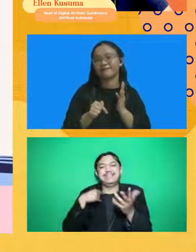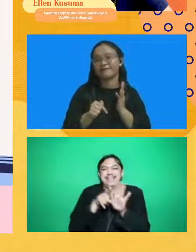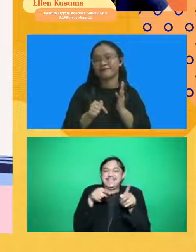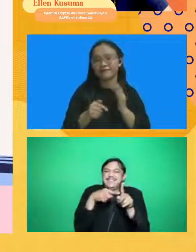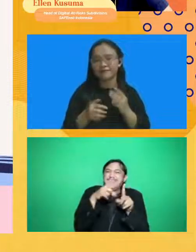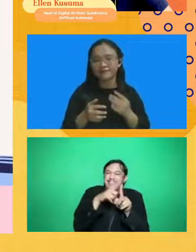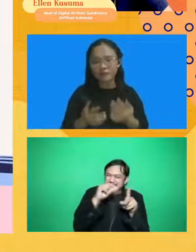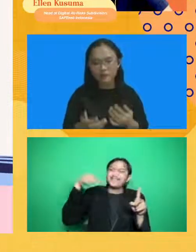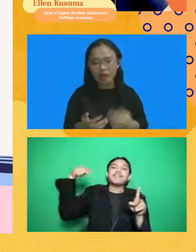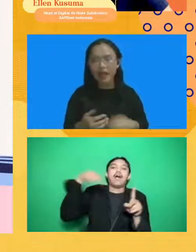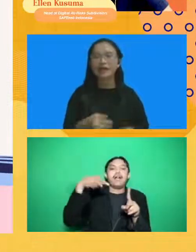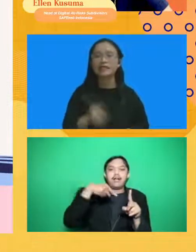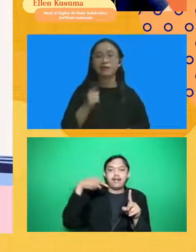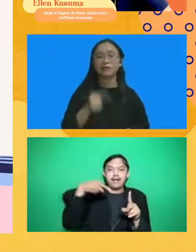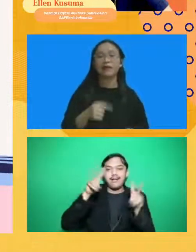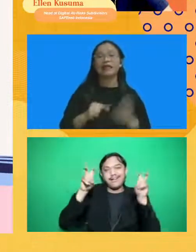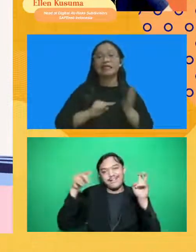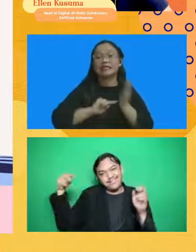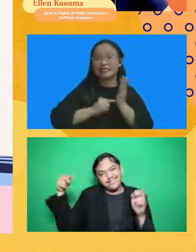technology, especially the